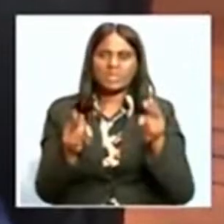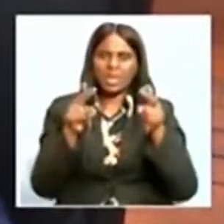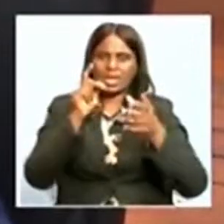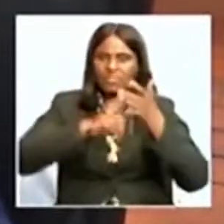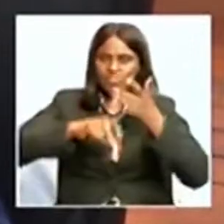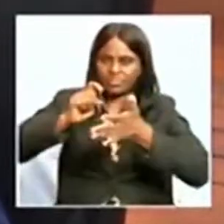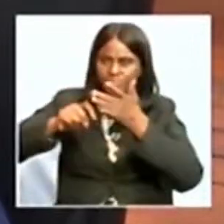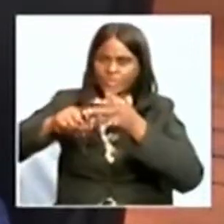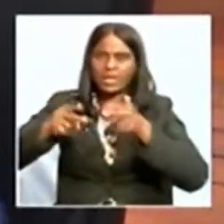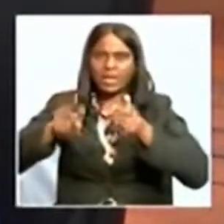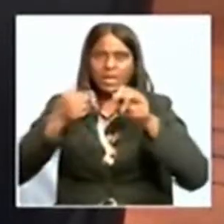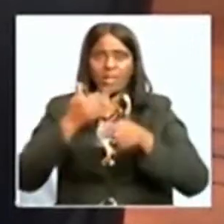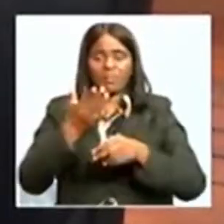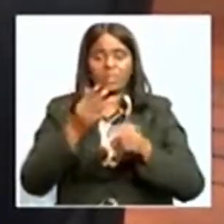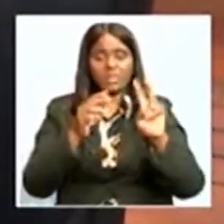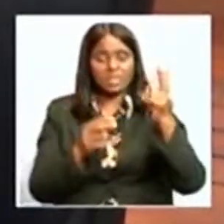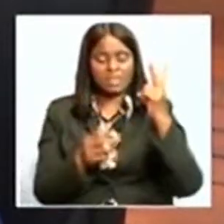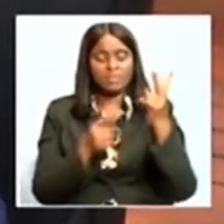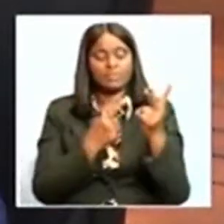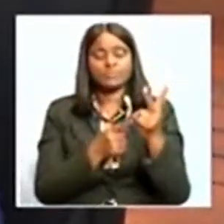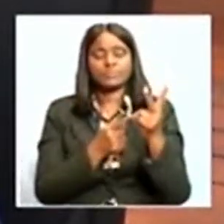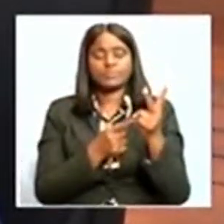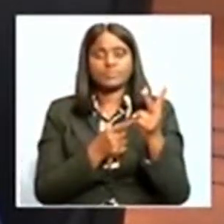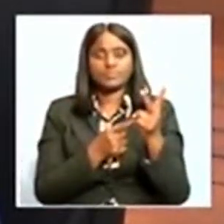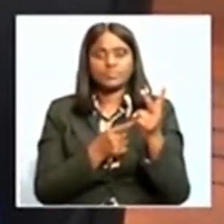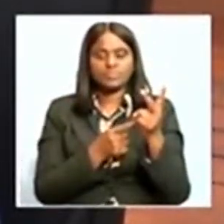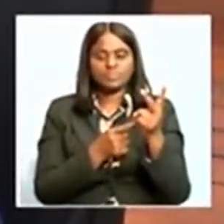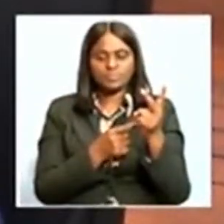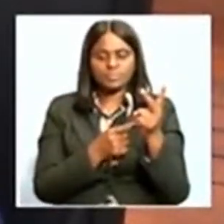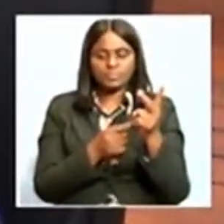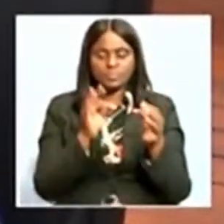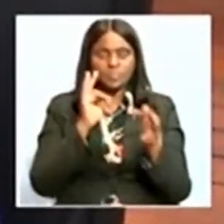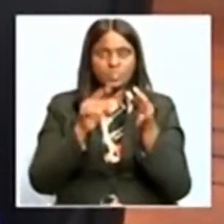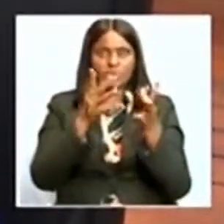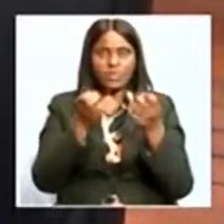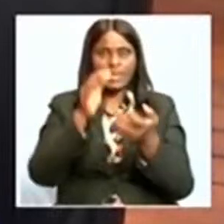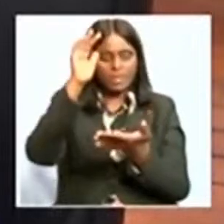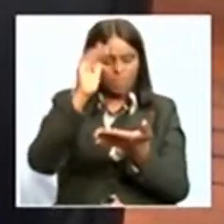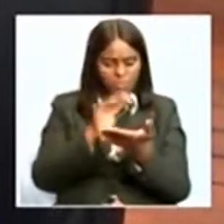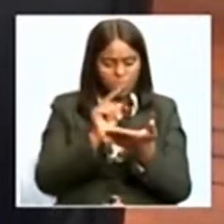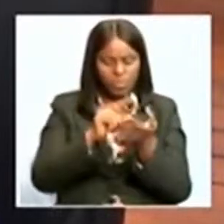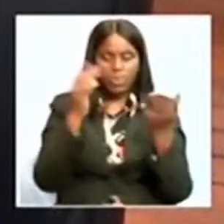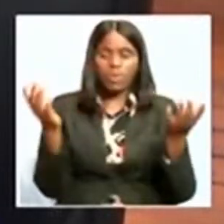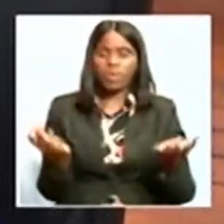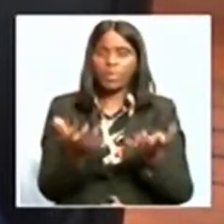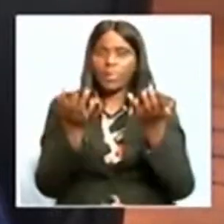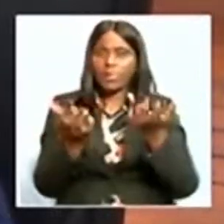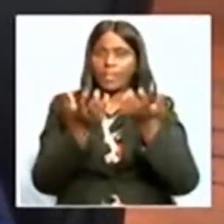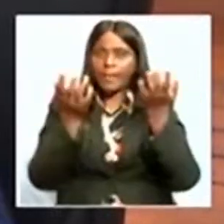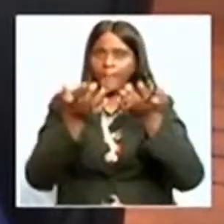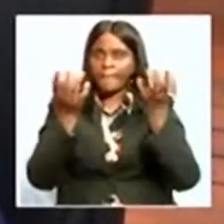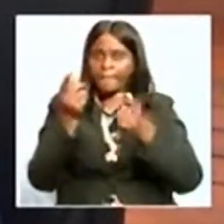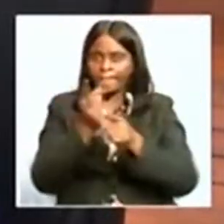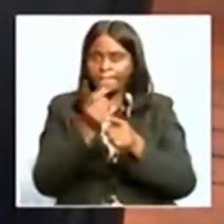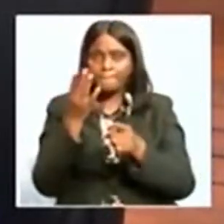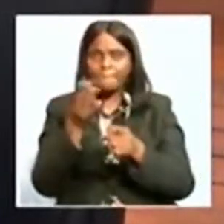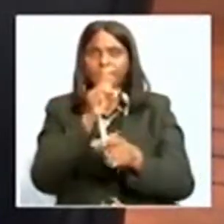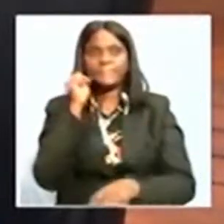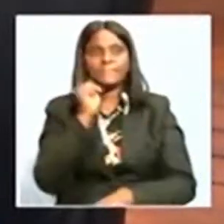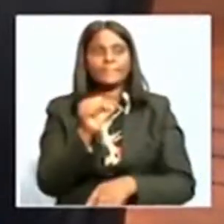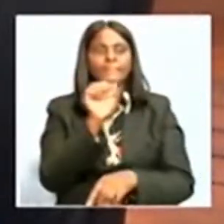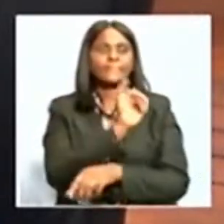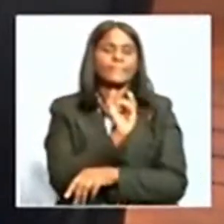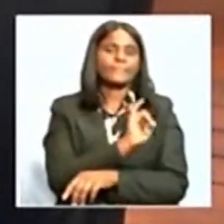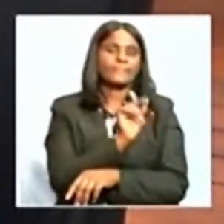pricing. Secondly, if you want to reduce the pollution from old